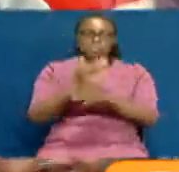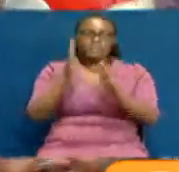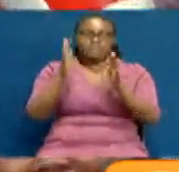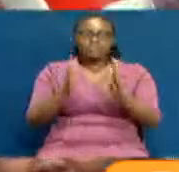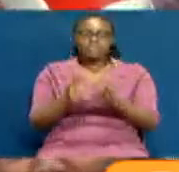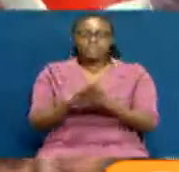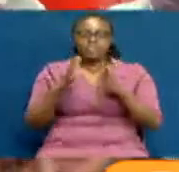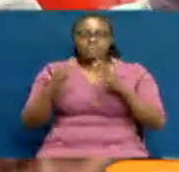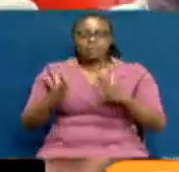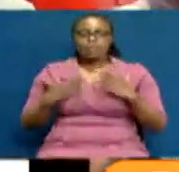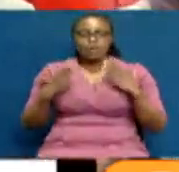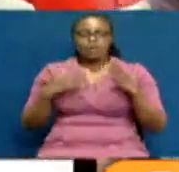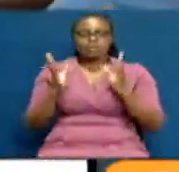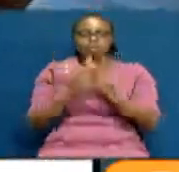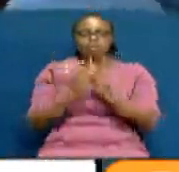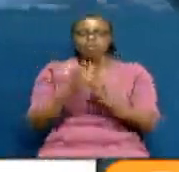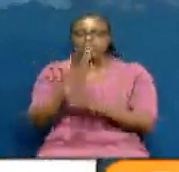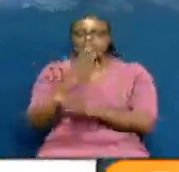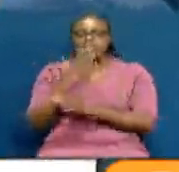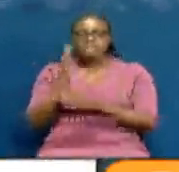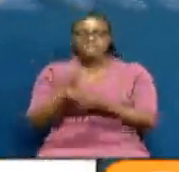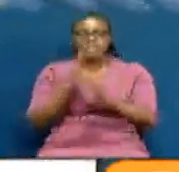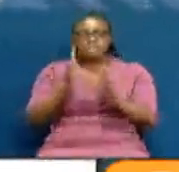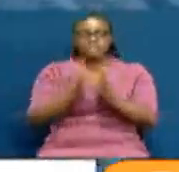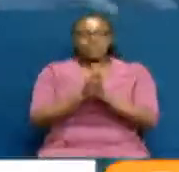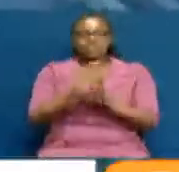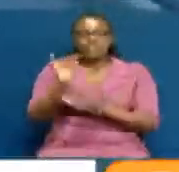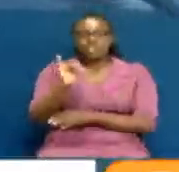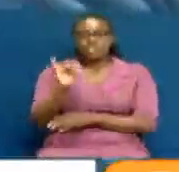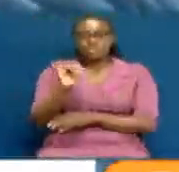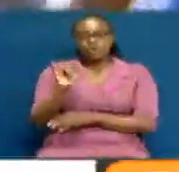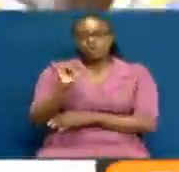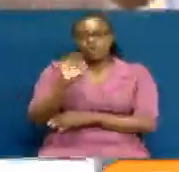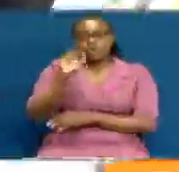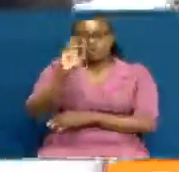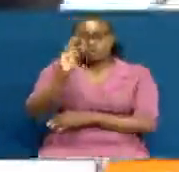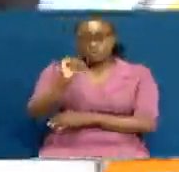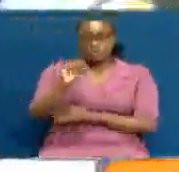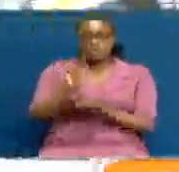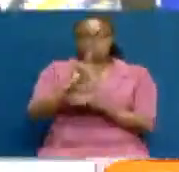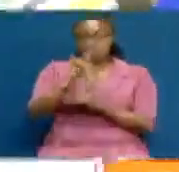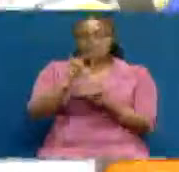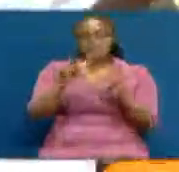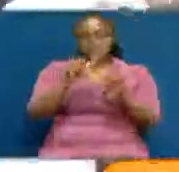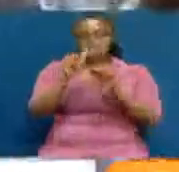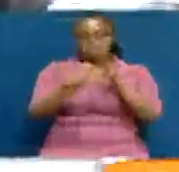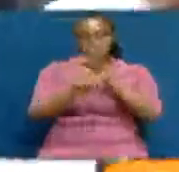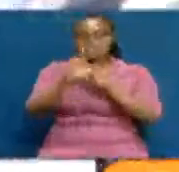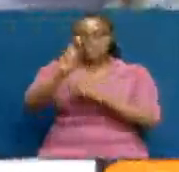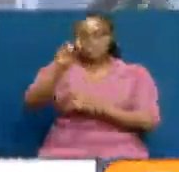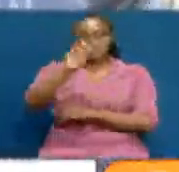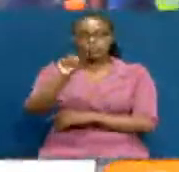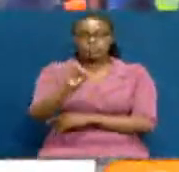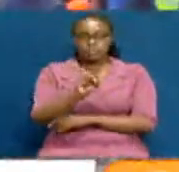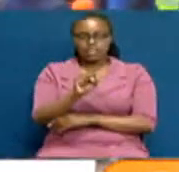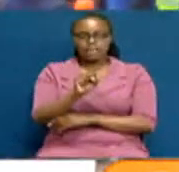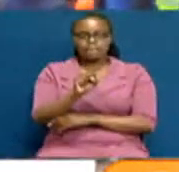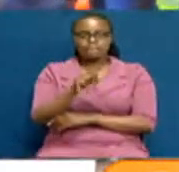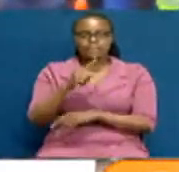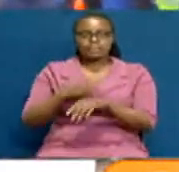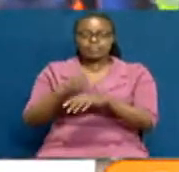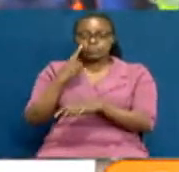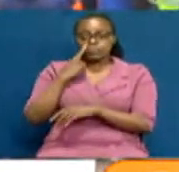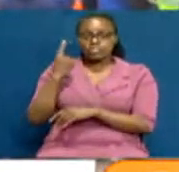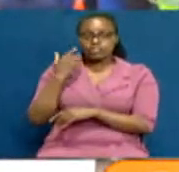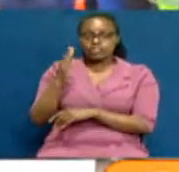fans were excited to meet their favorite artists and Inooro presenters, one of the radio brands under the Royal Media Services. Kiangalia nyuma